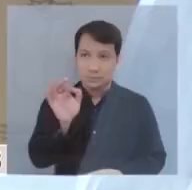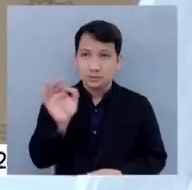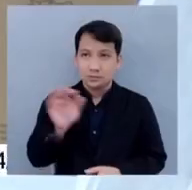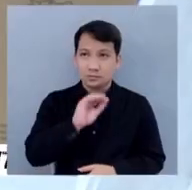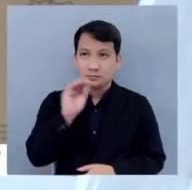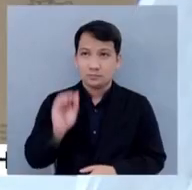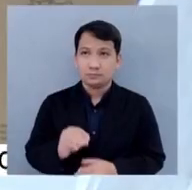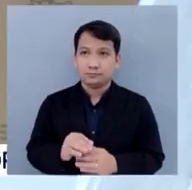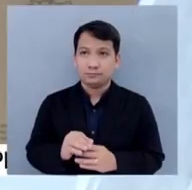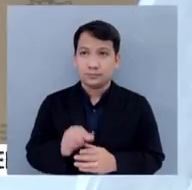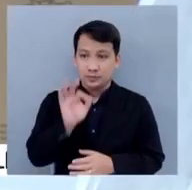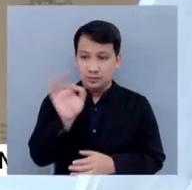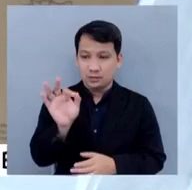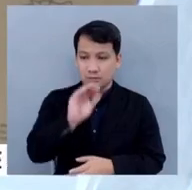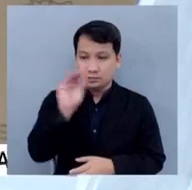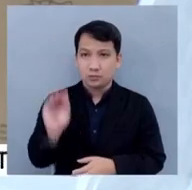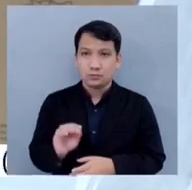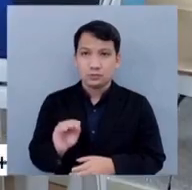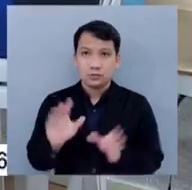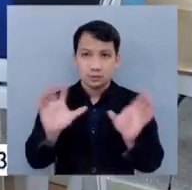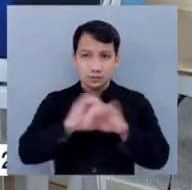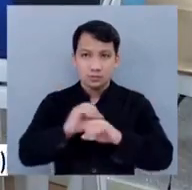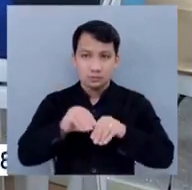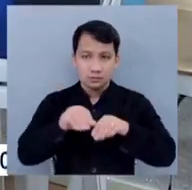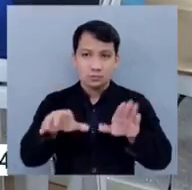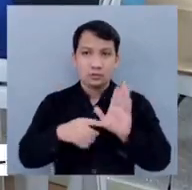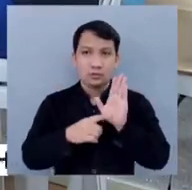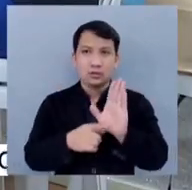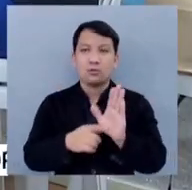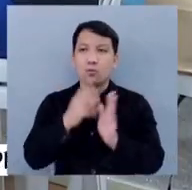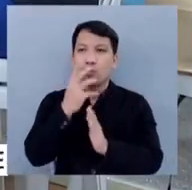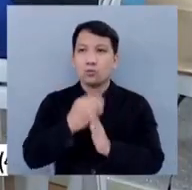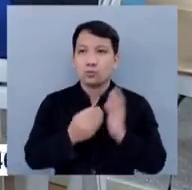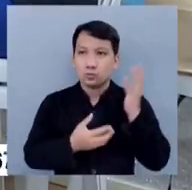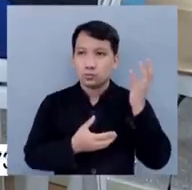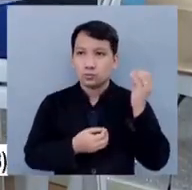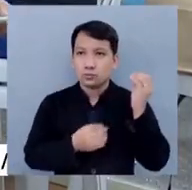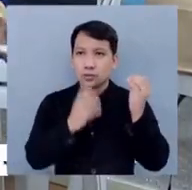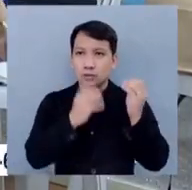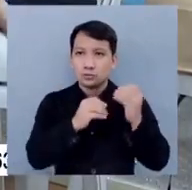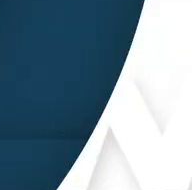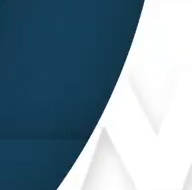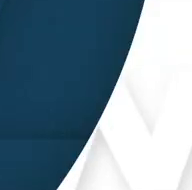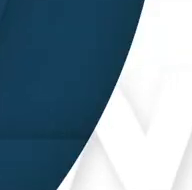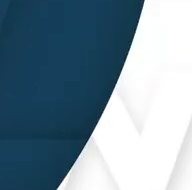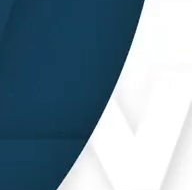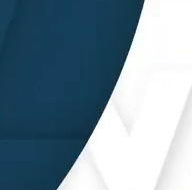completed their primary COVID vaccine series, but booster uptake remains low.